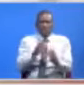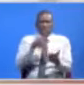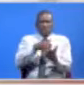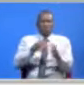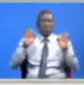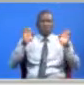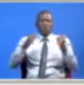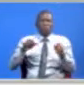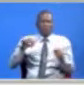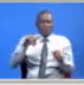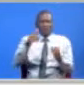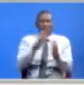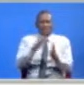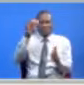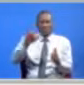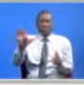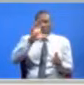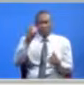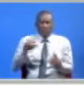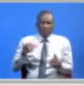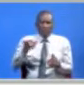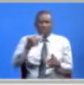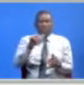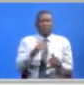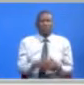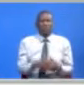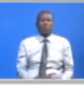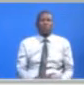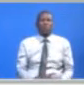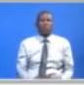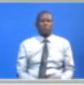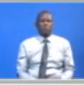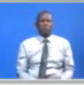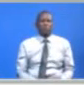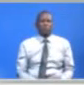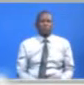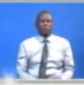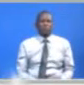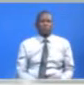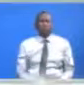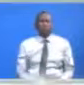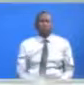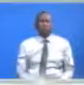Airlines, and South African Airways. So this is one is...